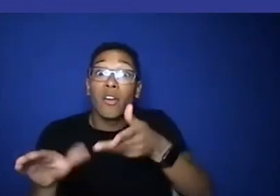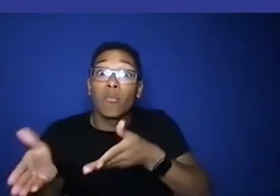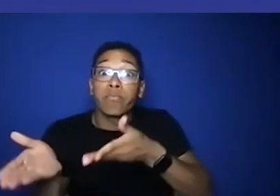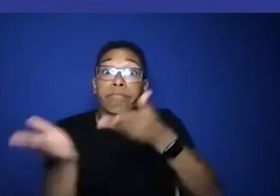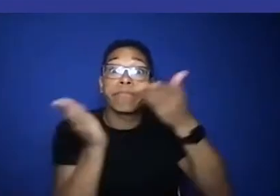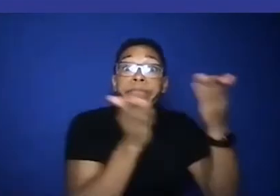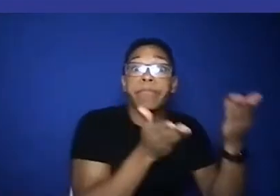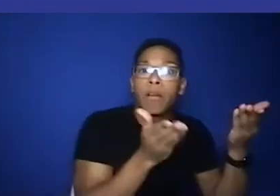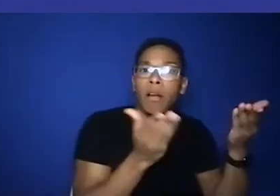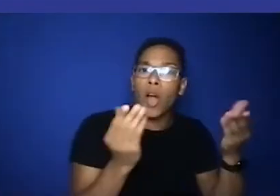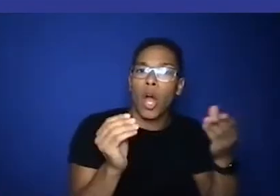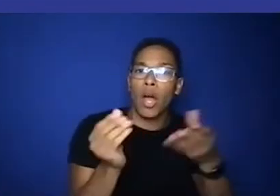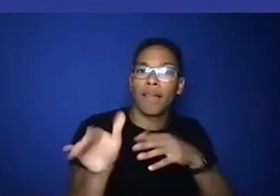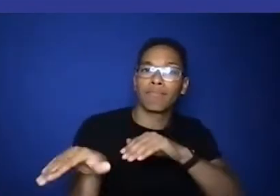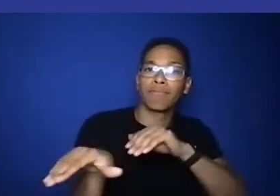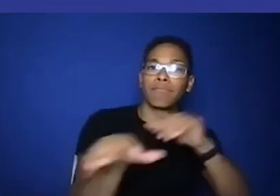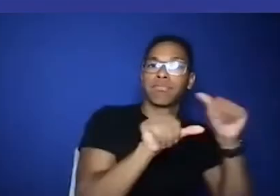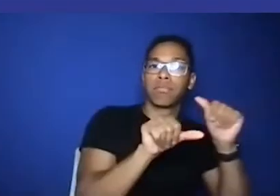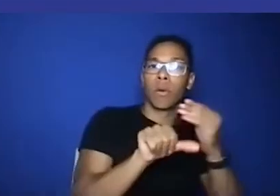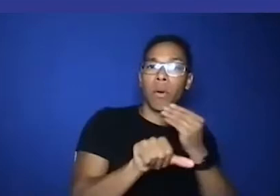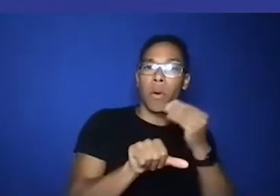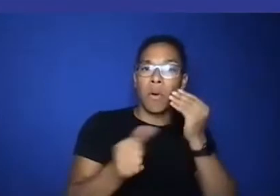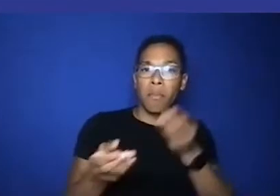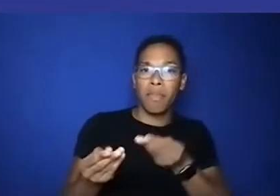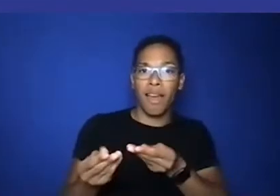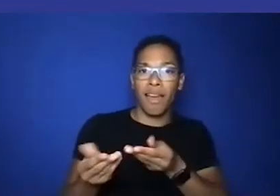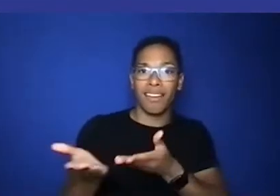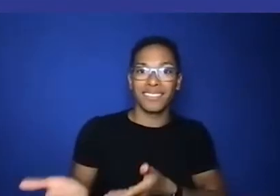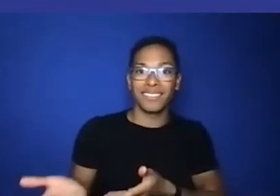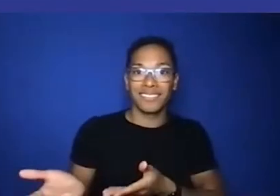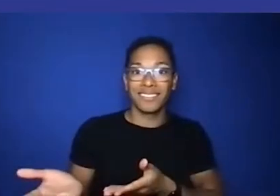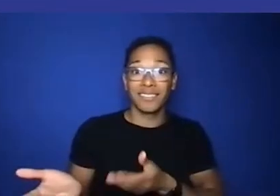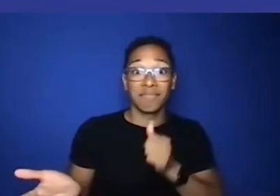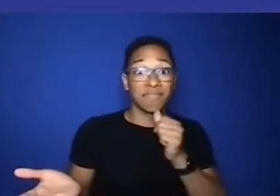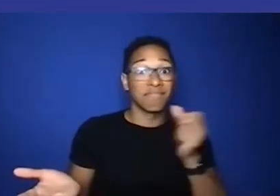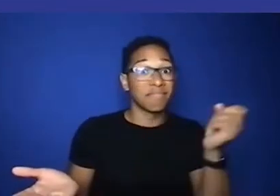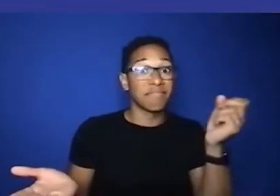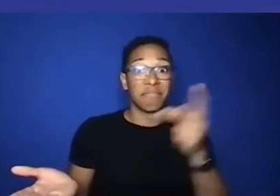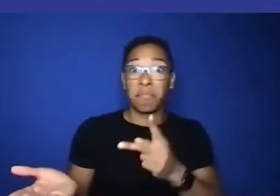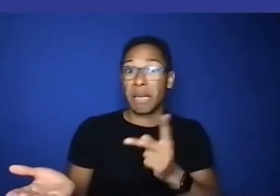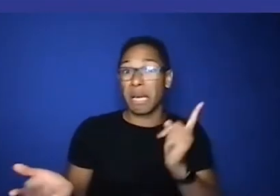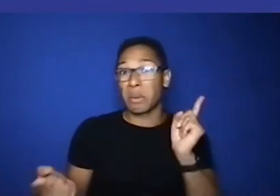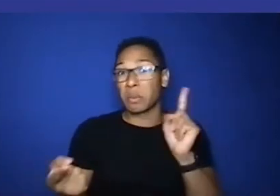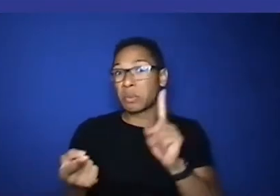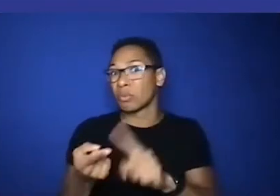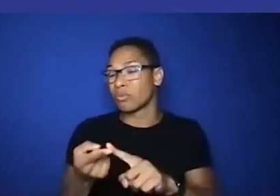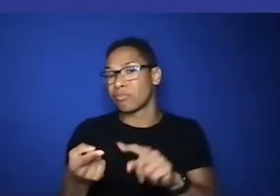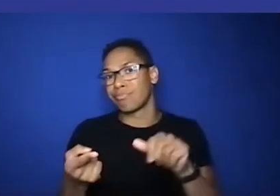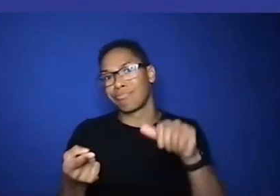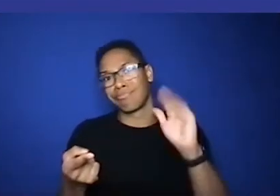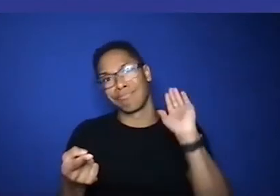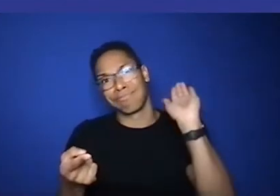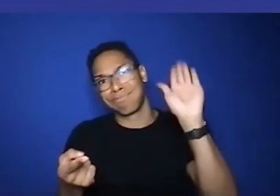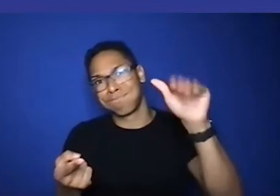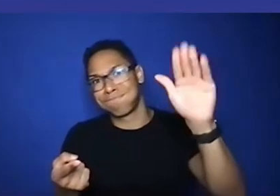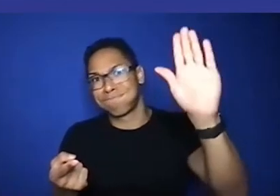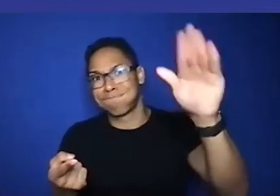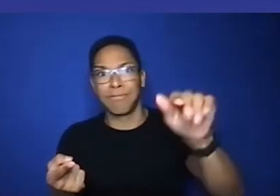homelands. They left Passamaquoddy homelands and didn't return for another 125